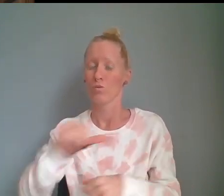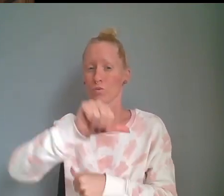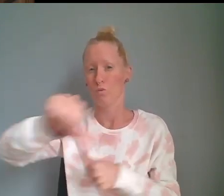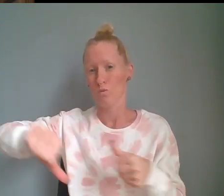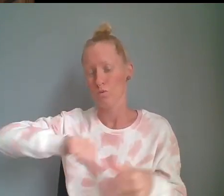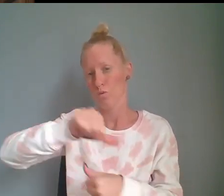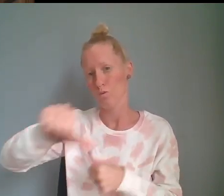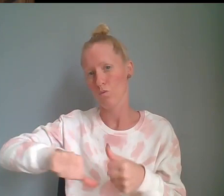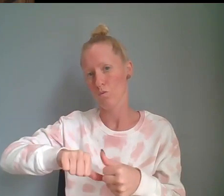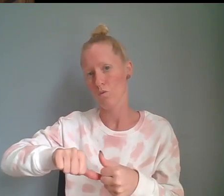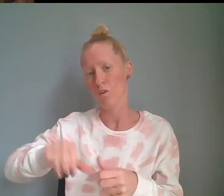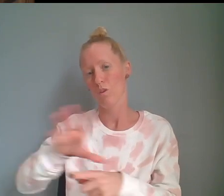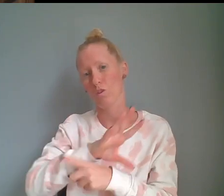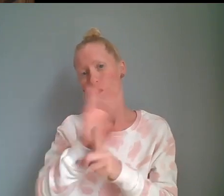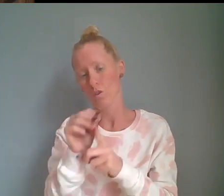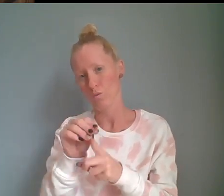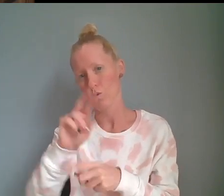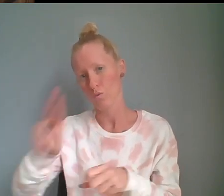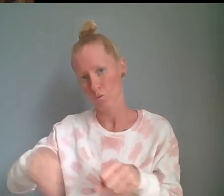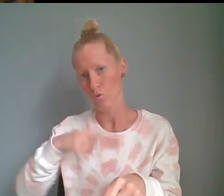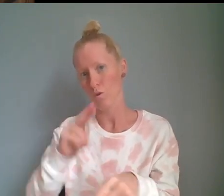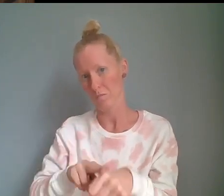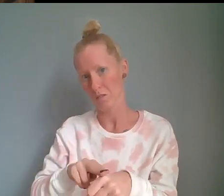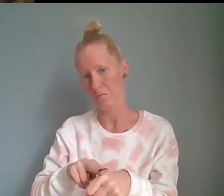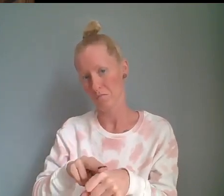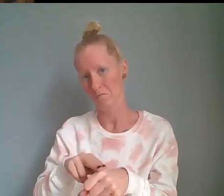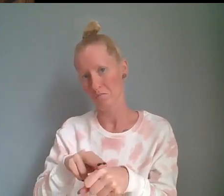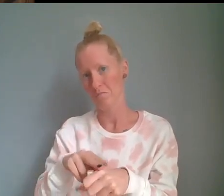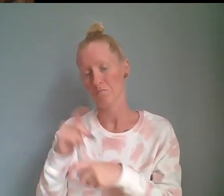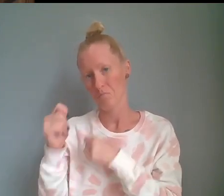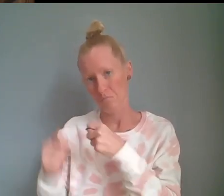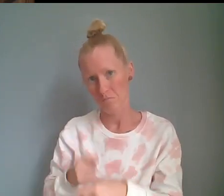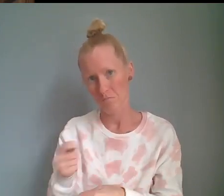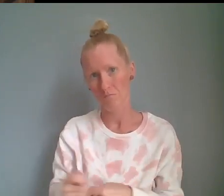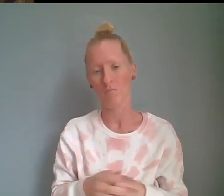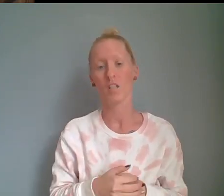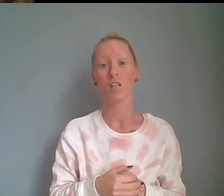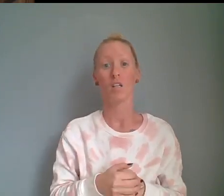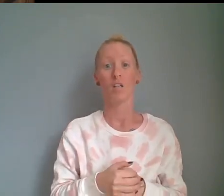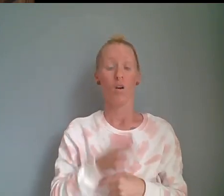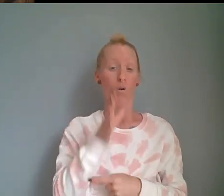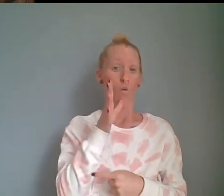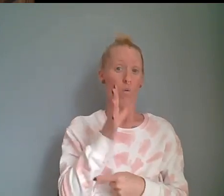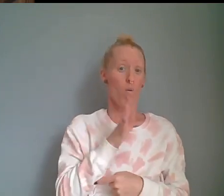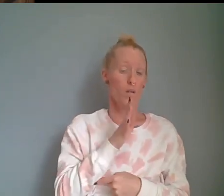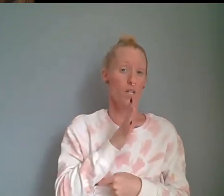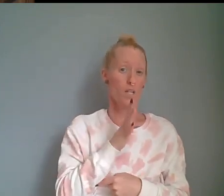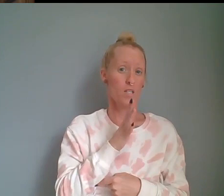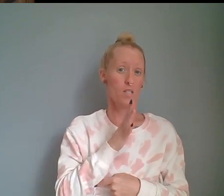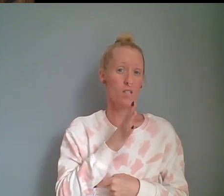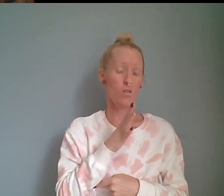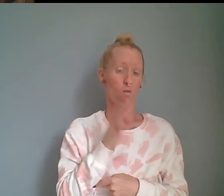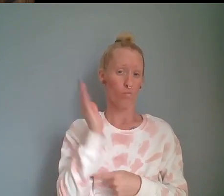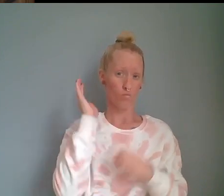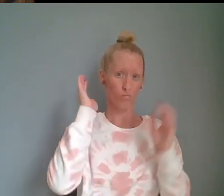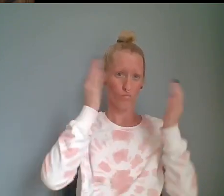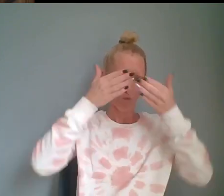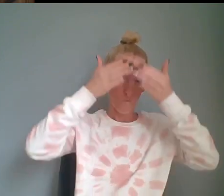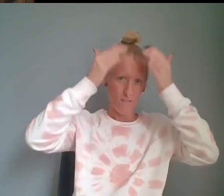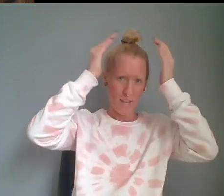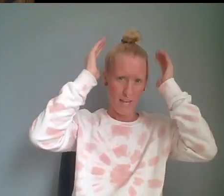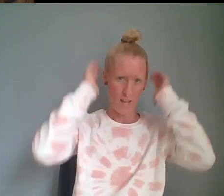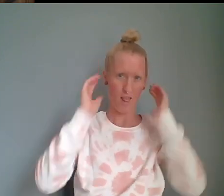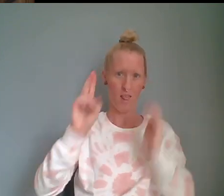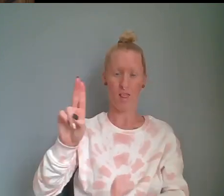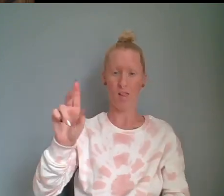norms are. So a woman wearing a veil in a Muslim community or culture would